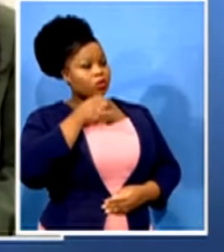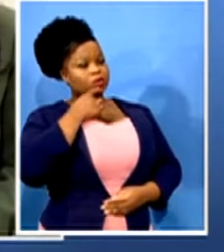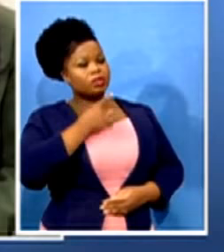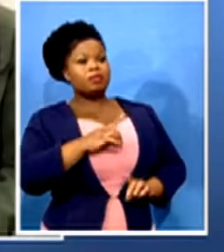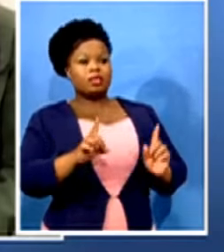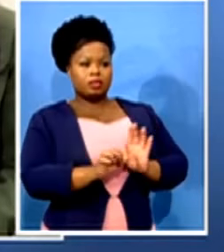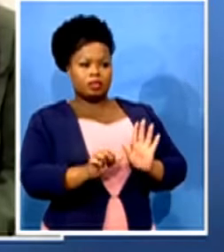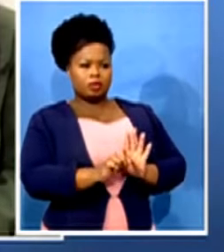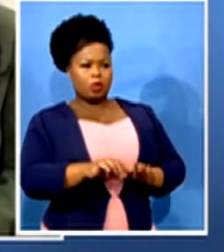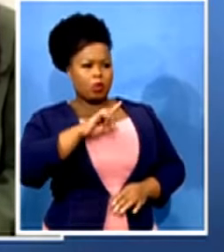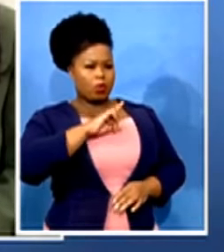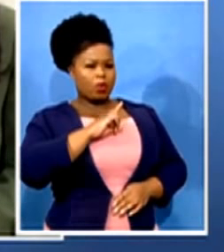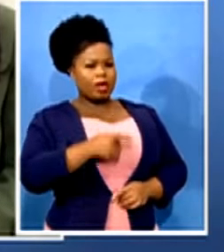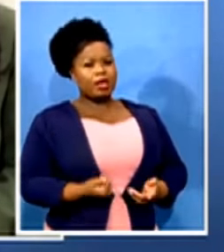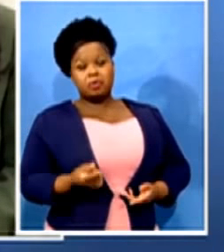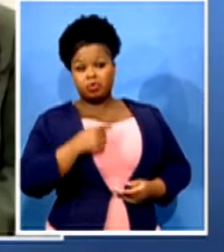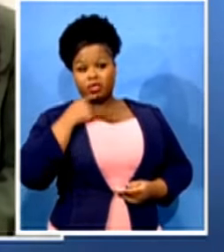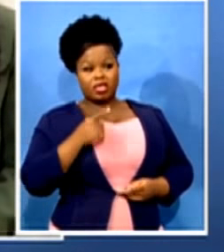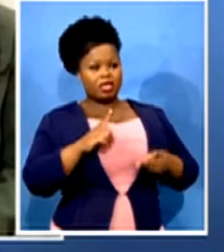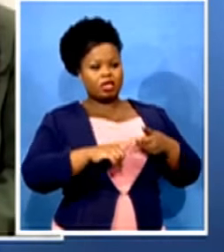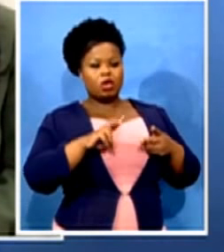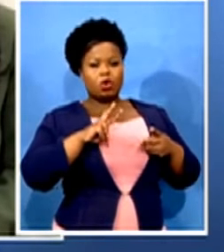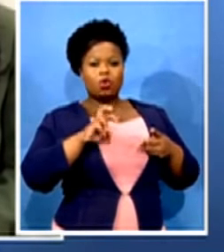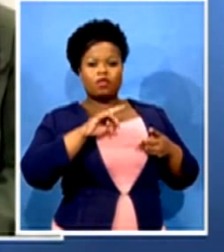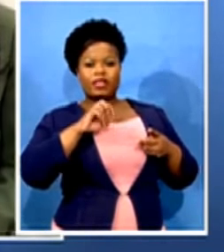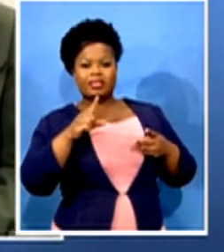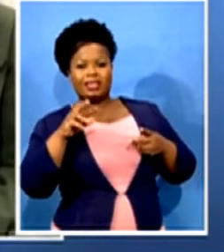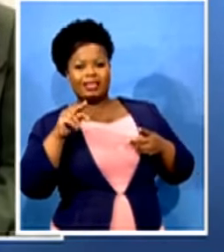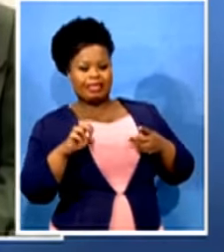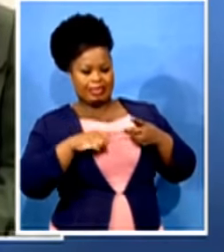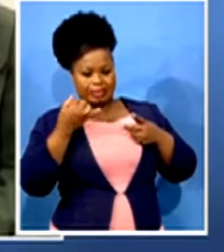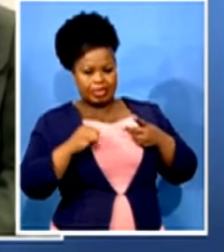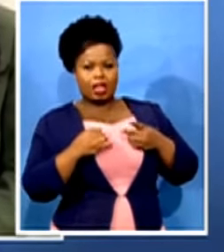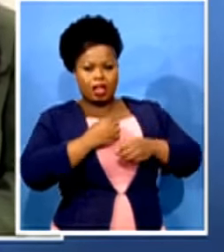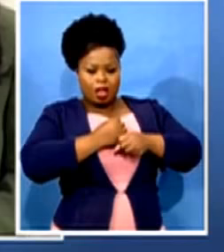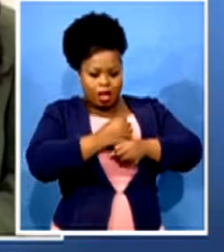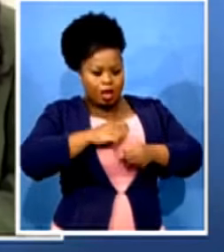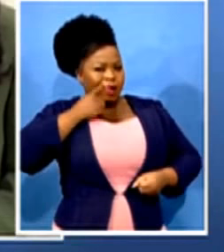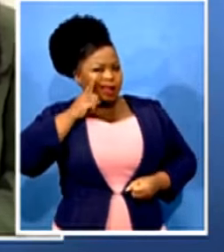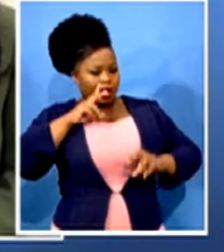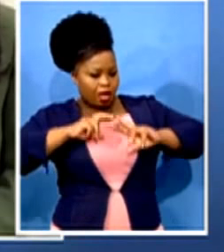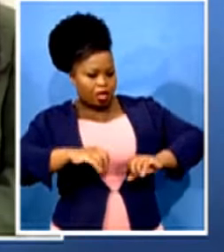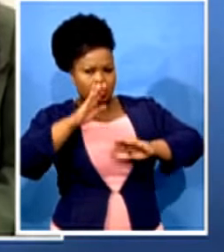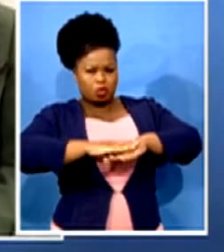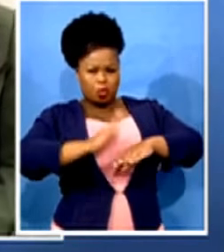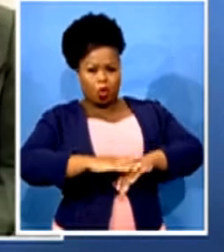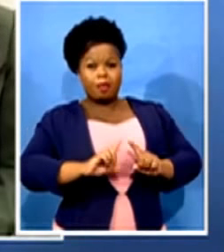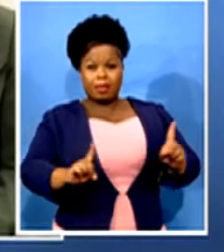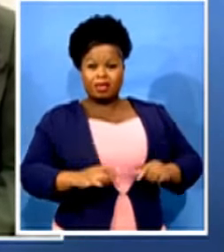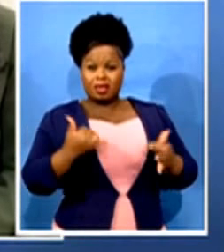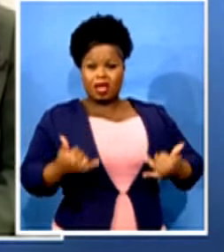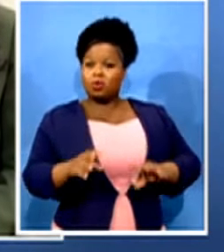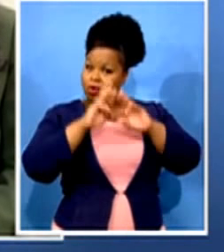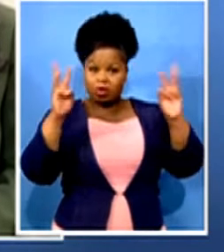say, Covaxin still undergoing clinical trials, even though government is giving assurances. But it's a global conversation about the efficacy